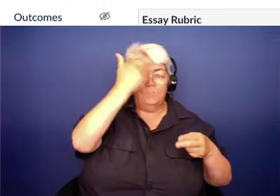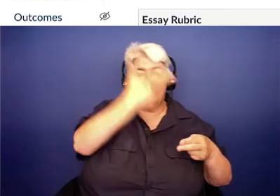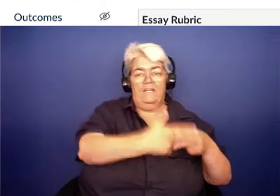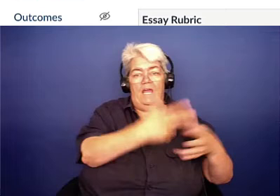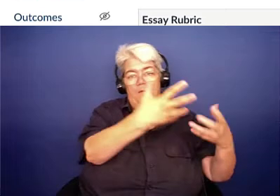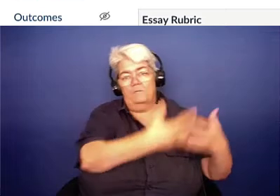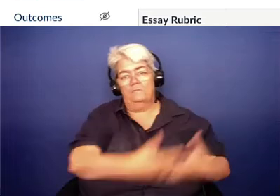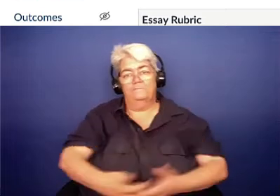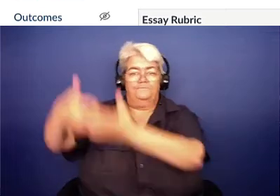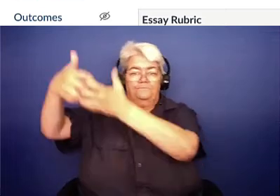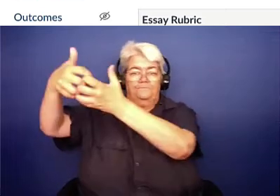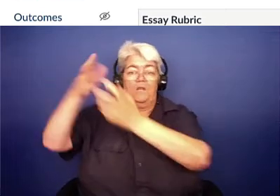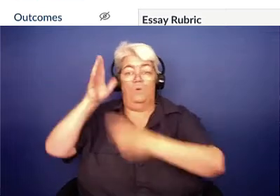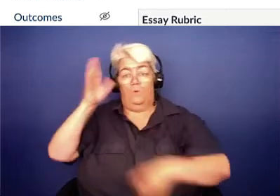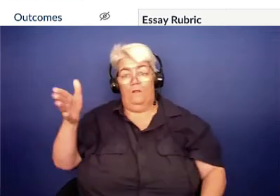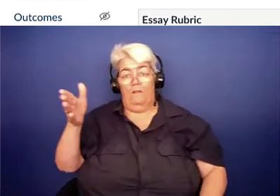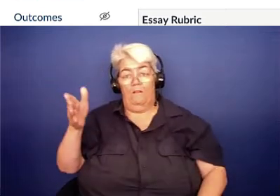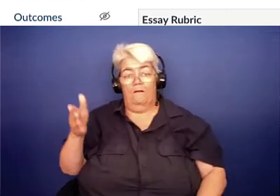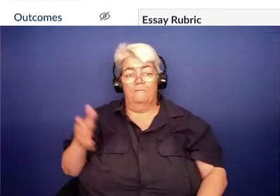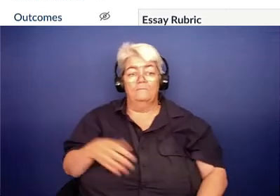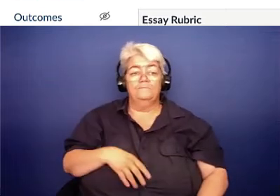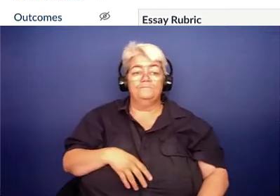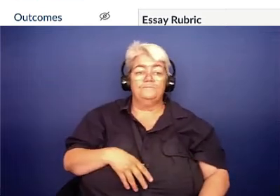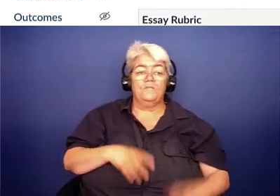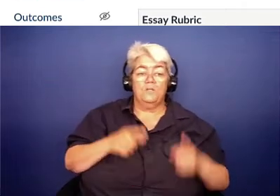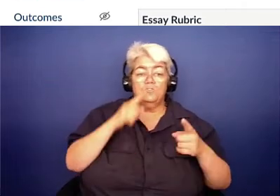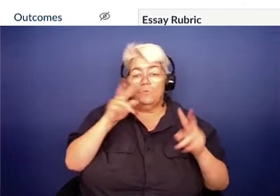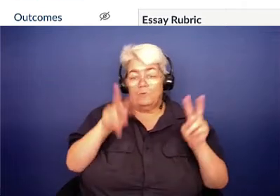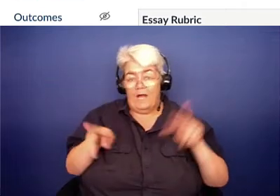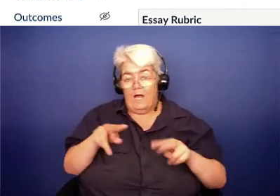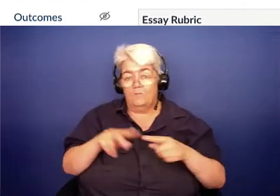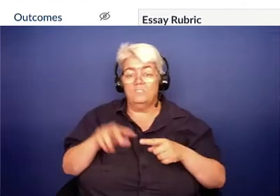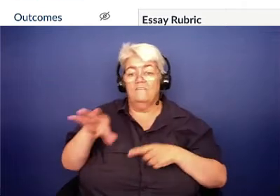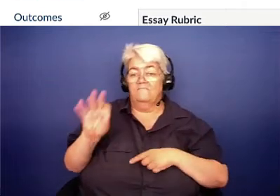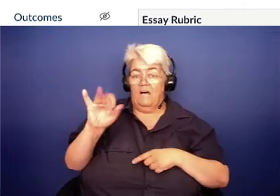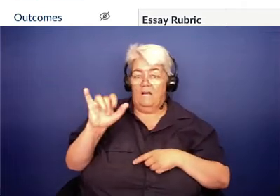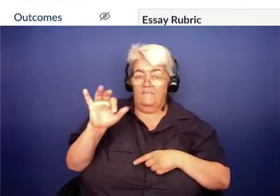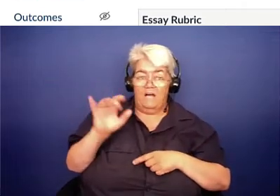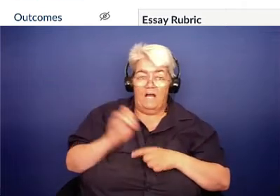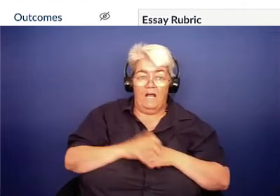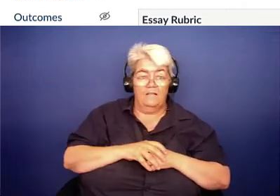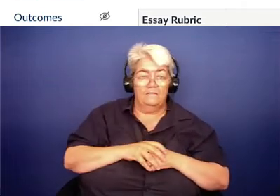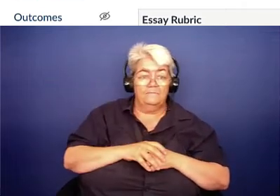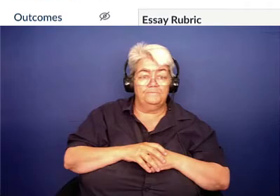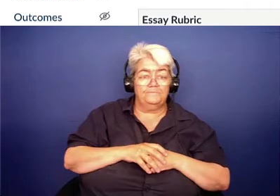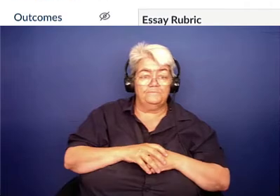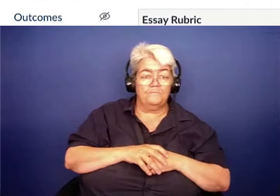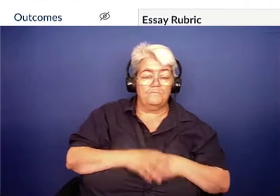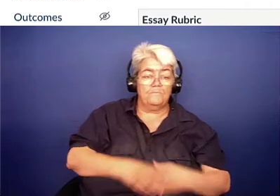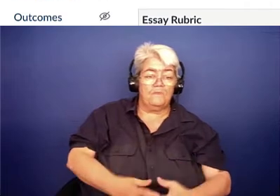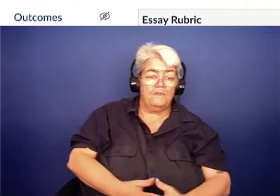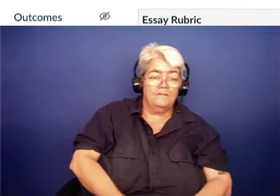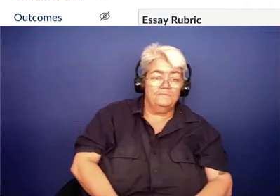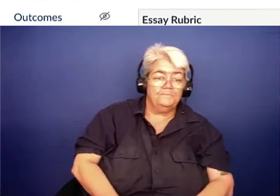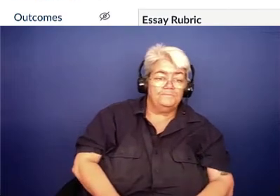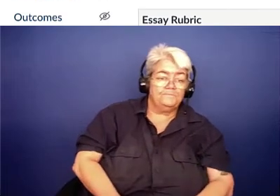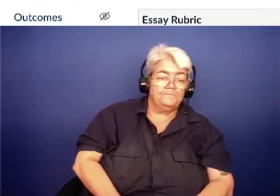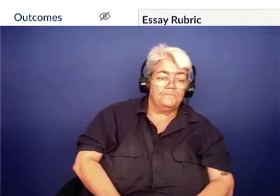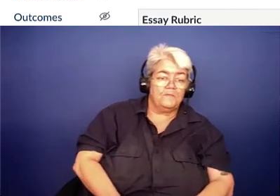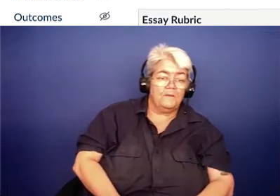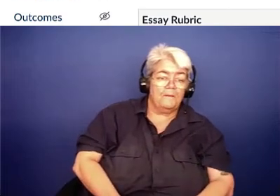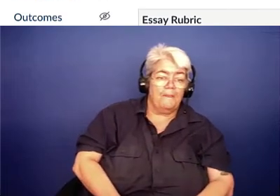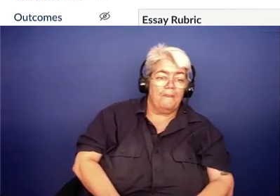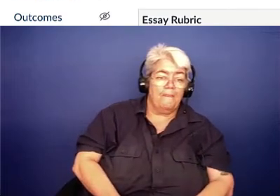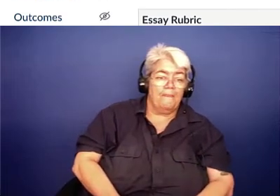any trouble. You would just browse and find the file. I'll browse. That's going to be in my